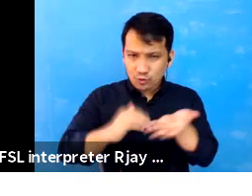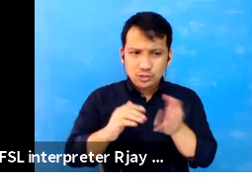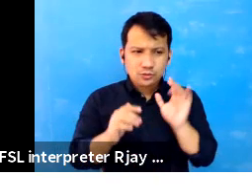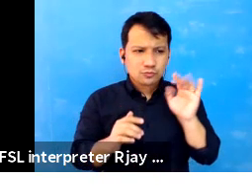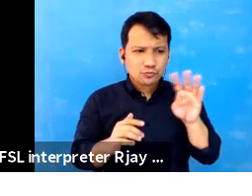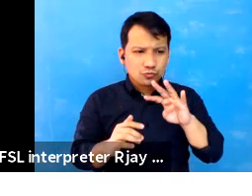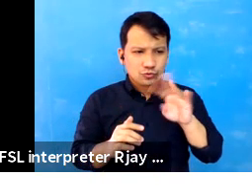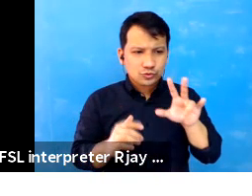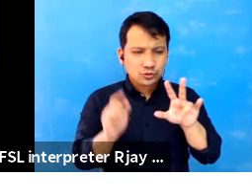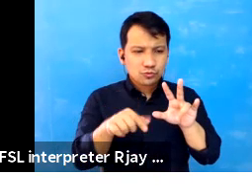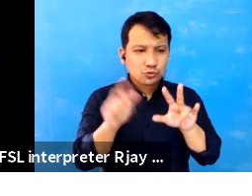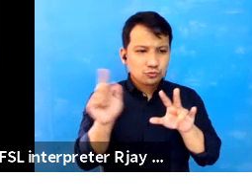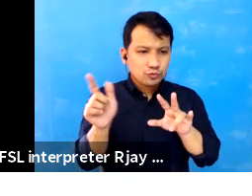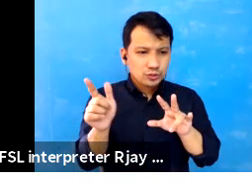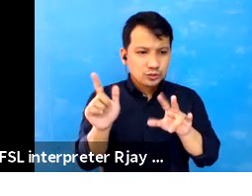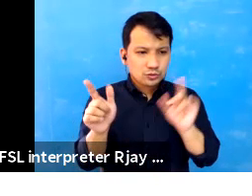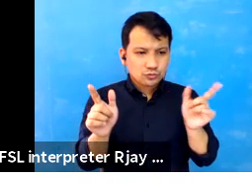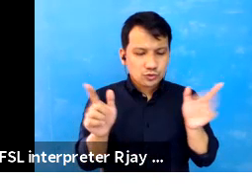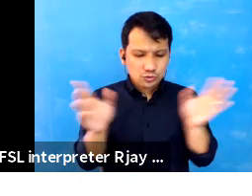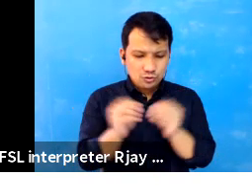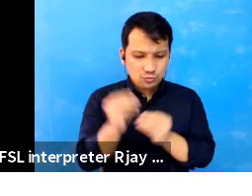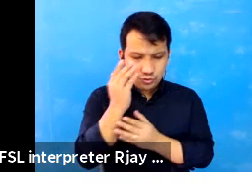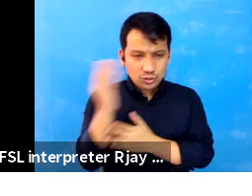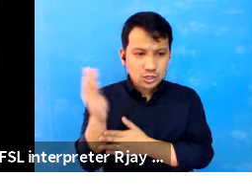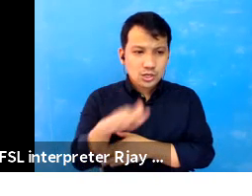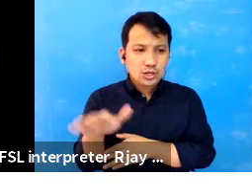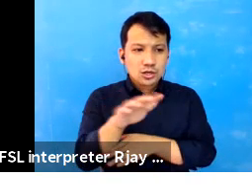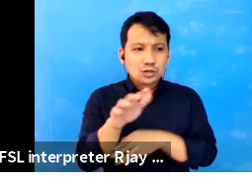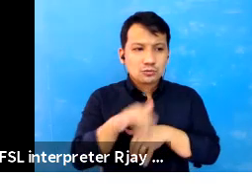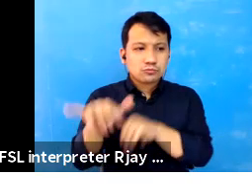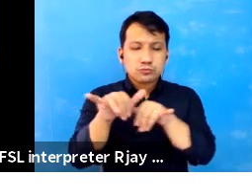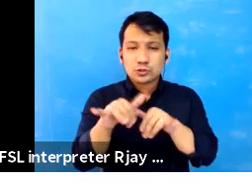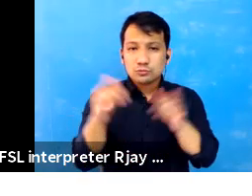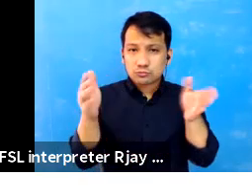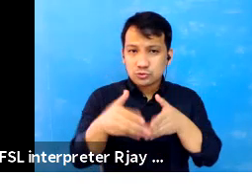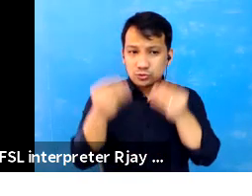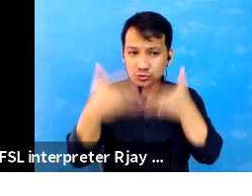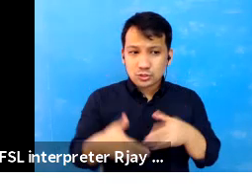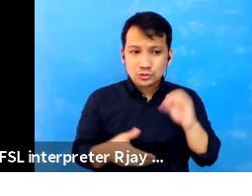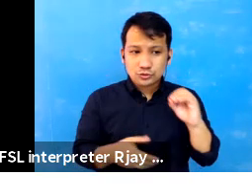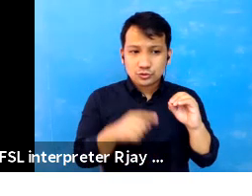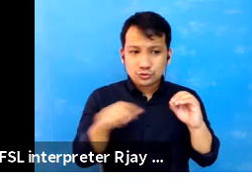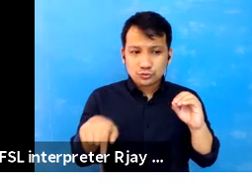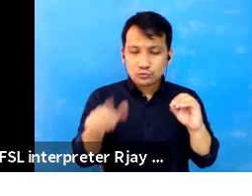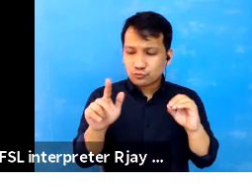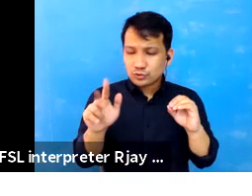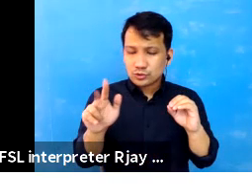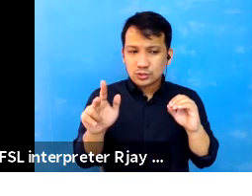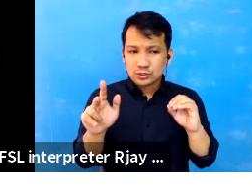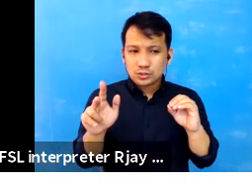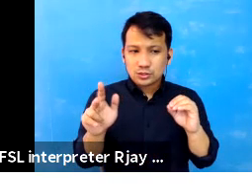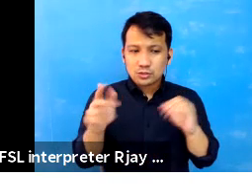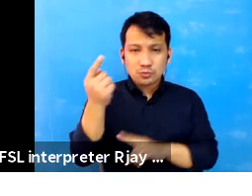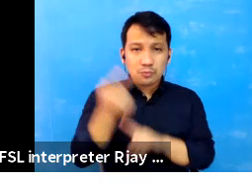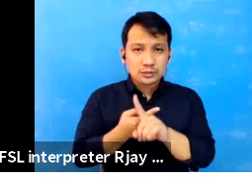24.3% in 2020, with majority of those stunted children belonging of 0 to 23